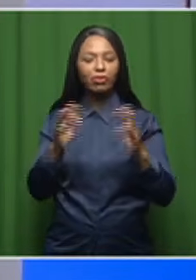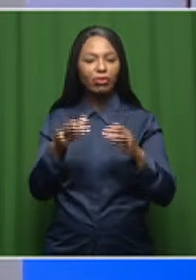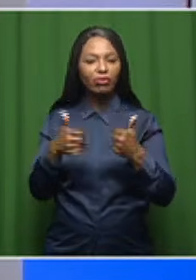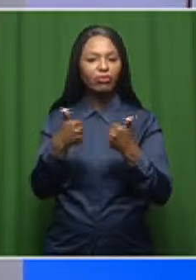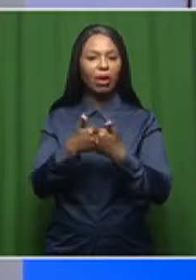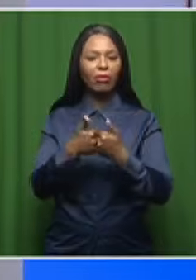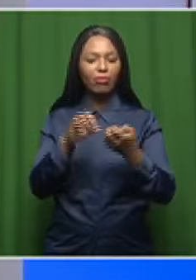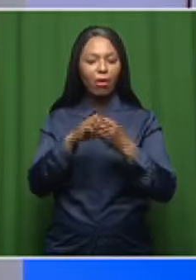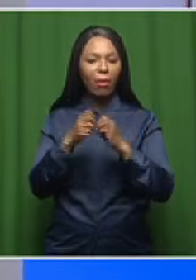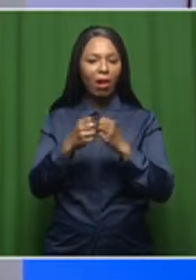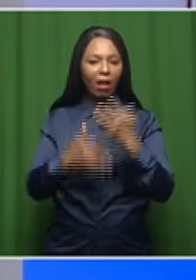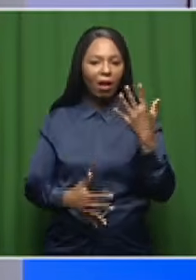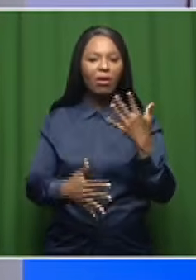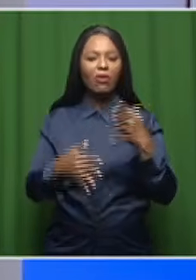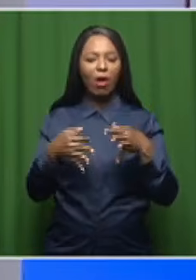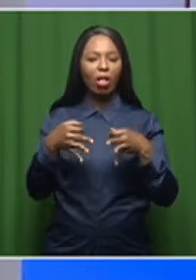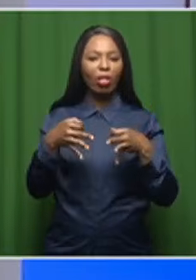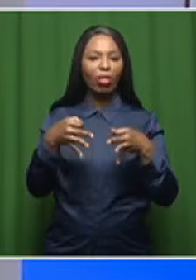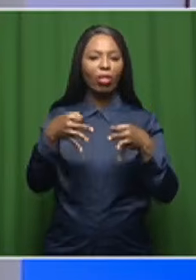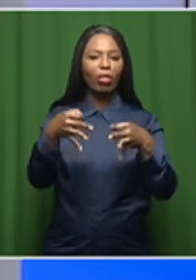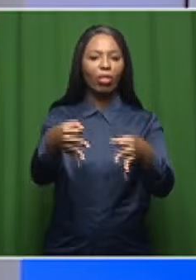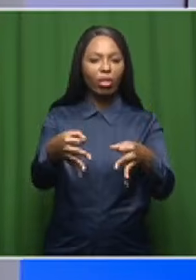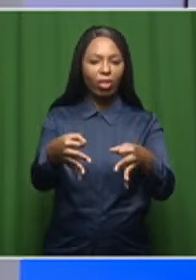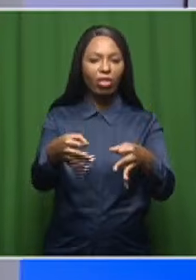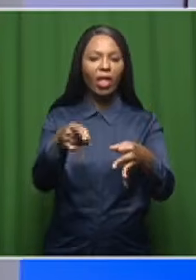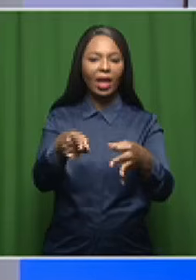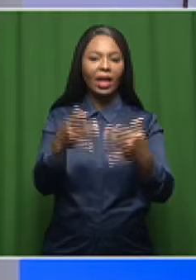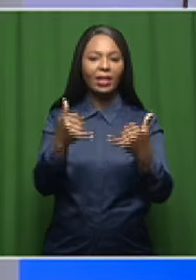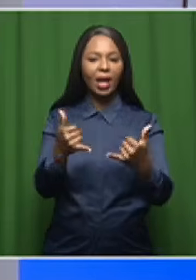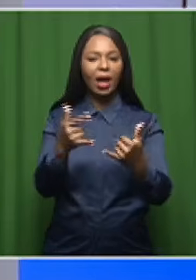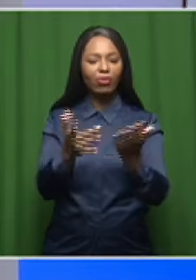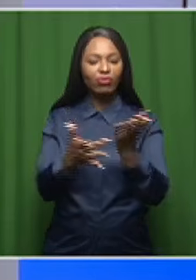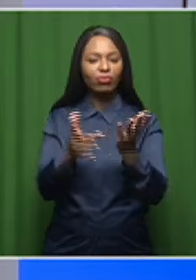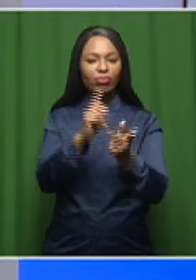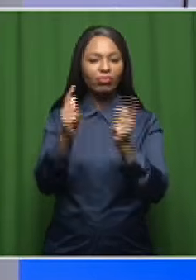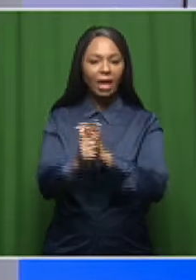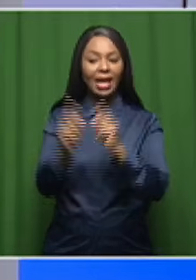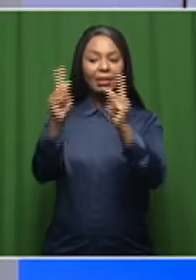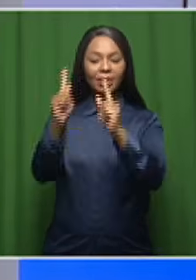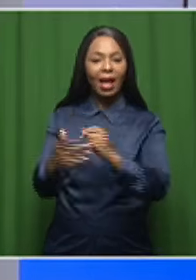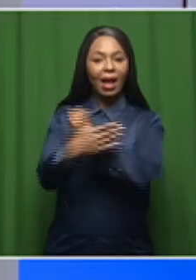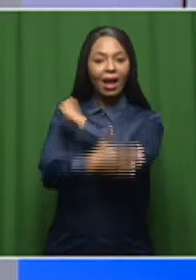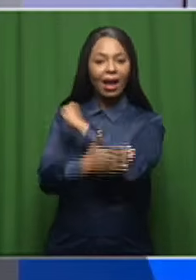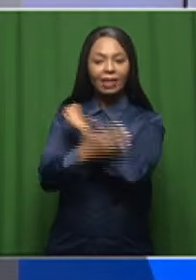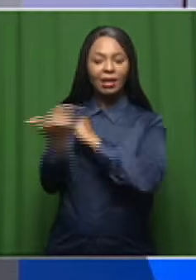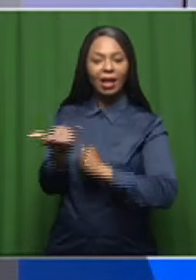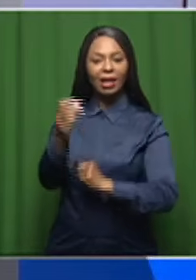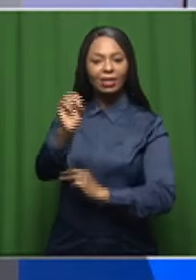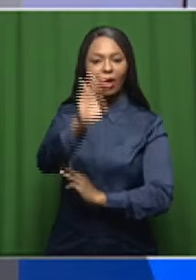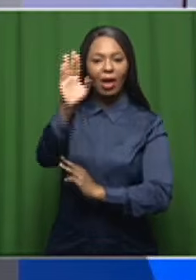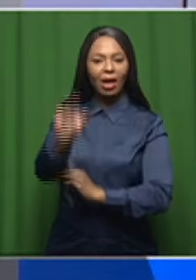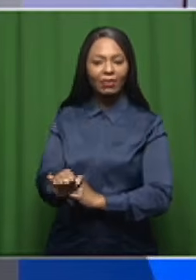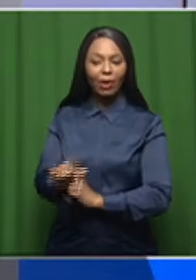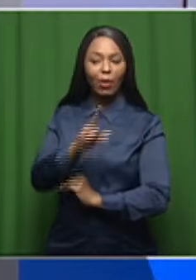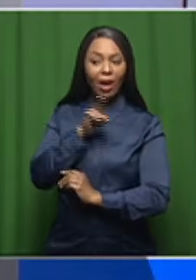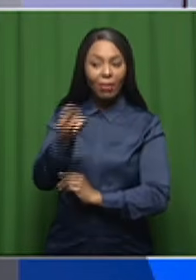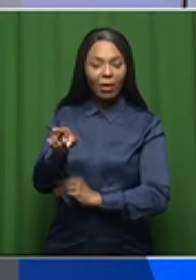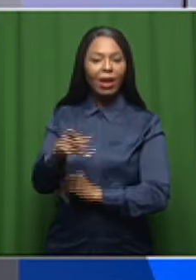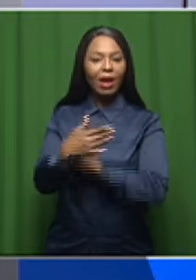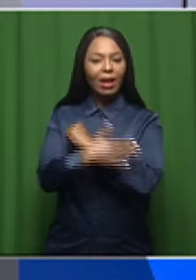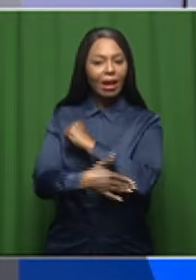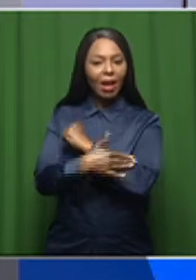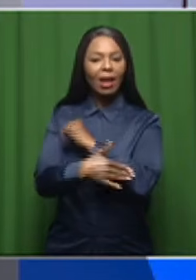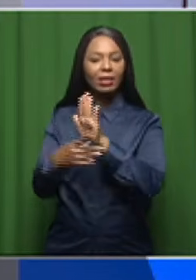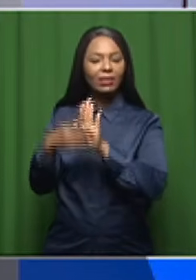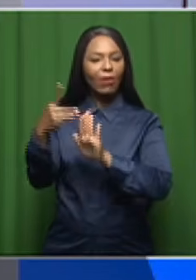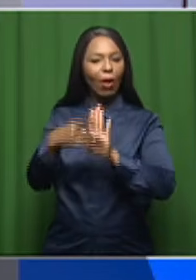delay digital transformation, especially for countries like South Africa, which are developing nations. And by utilizing technologies like,